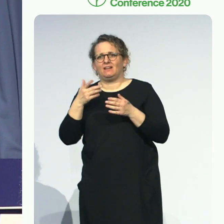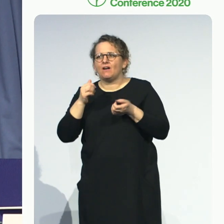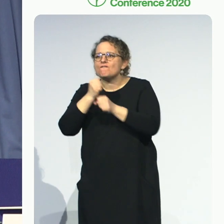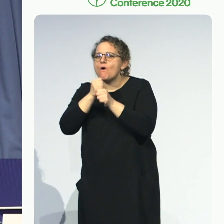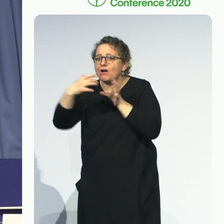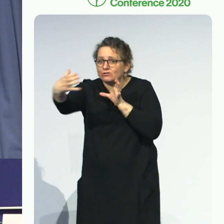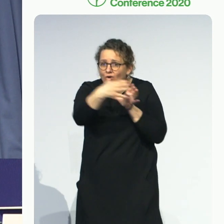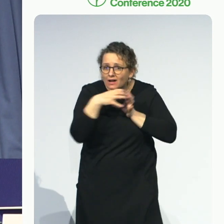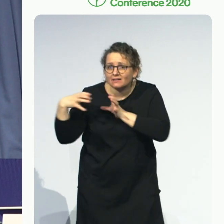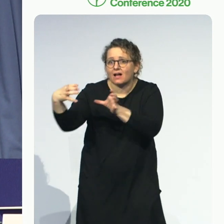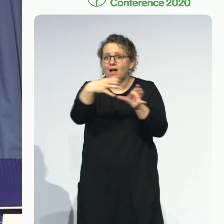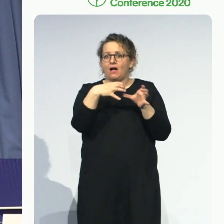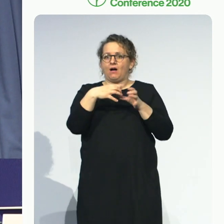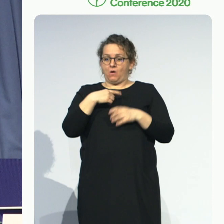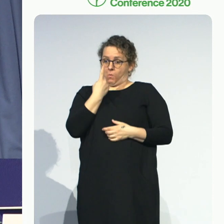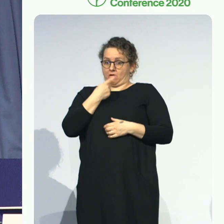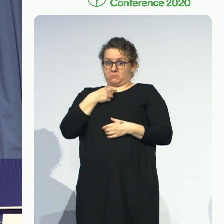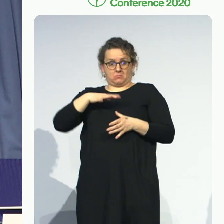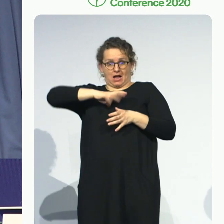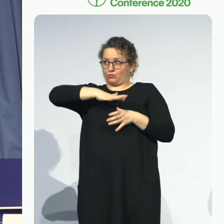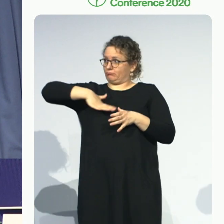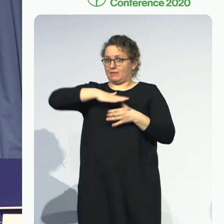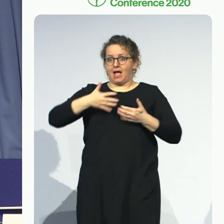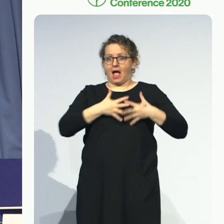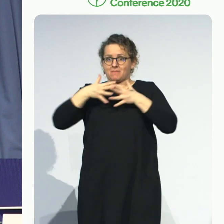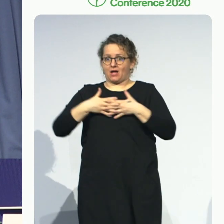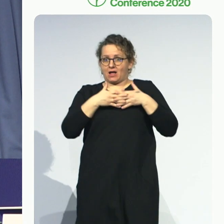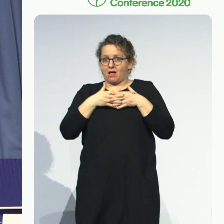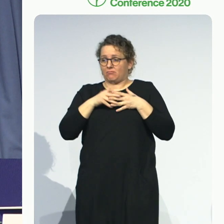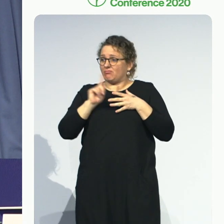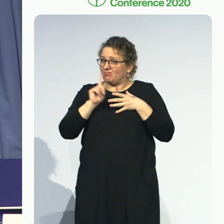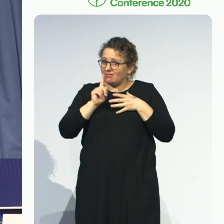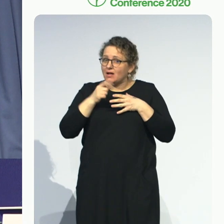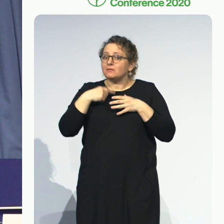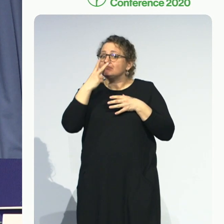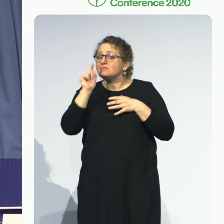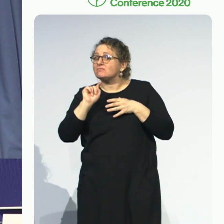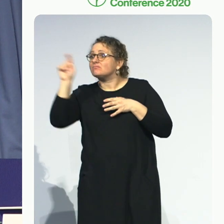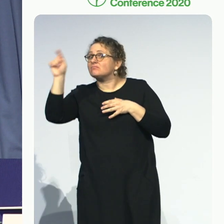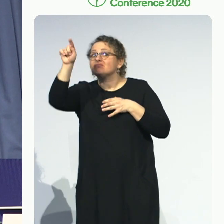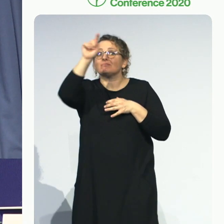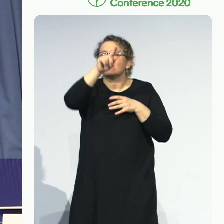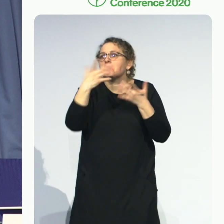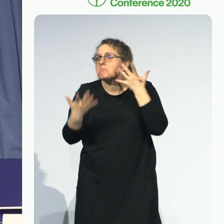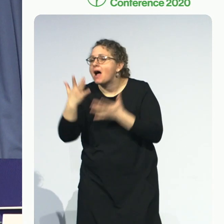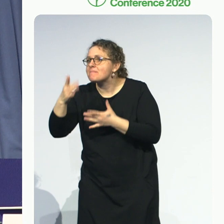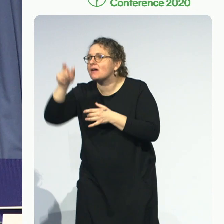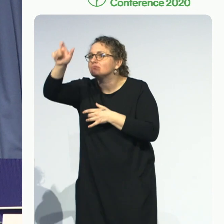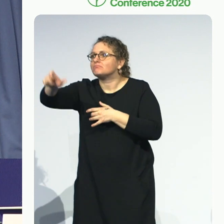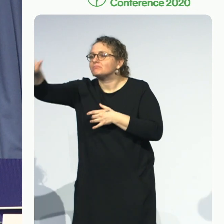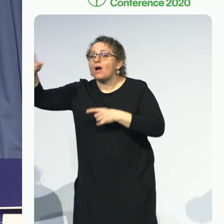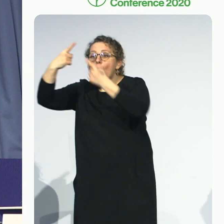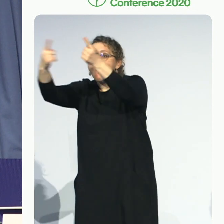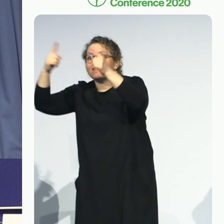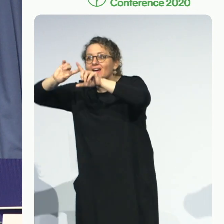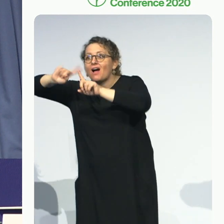States and China in having deaf students learn a second or third sign language. So if you would like to cooperate with us, we would